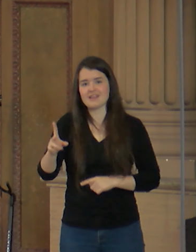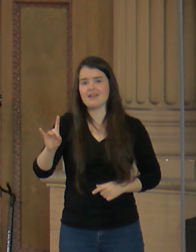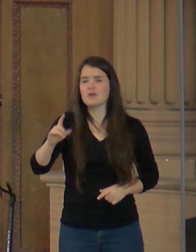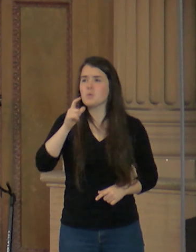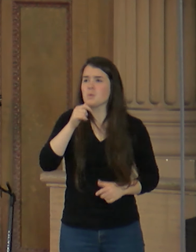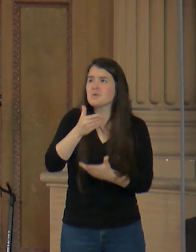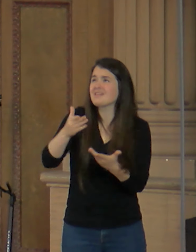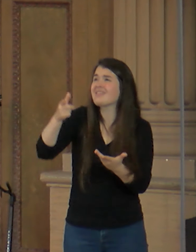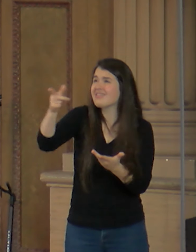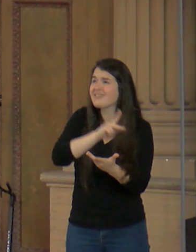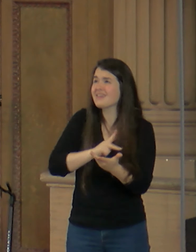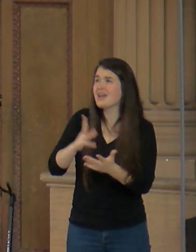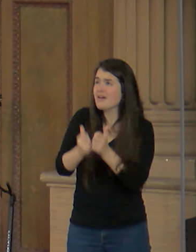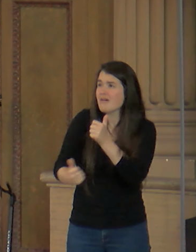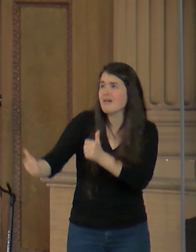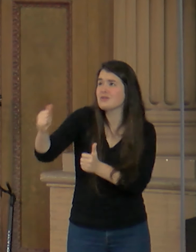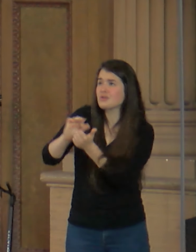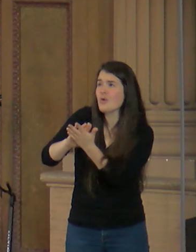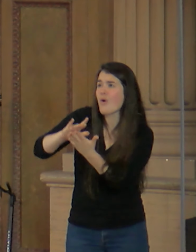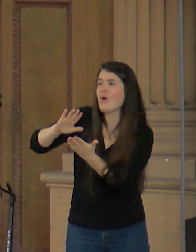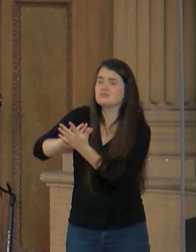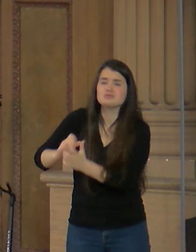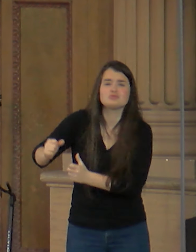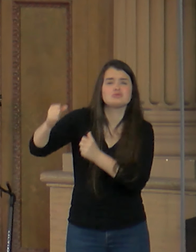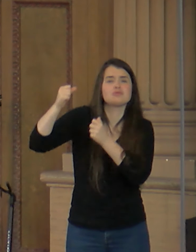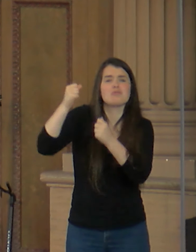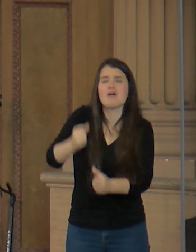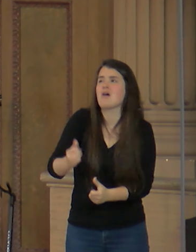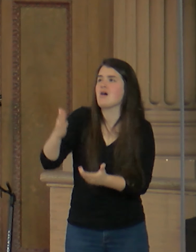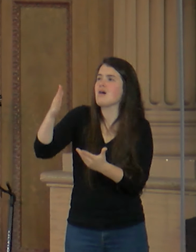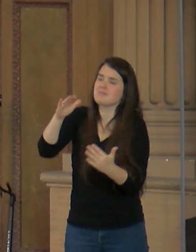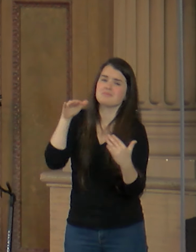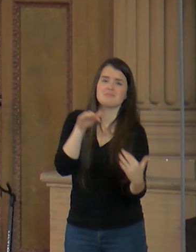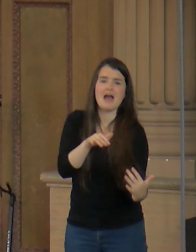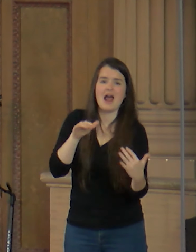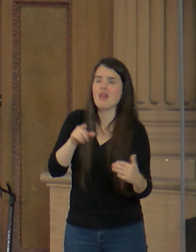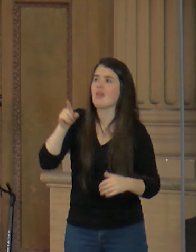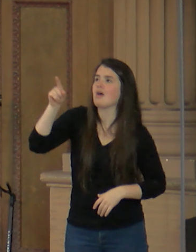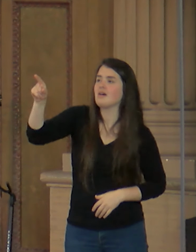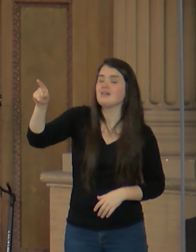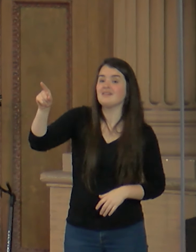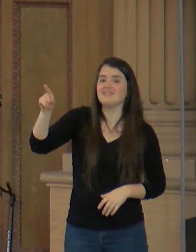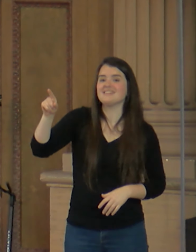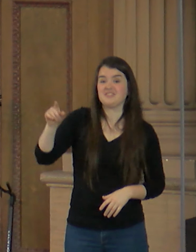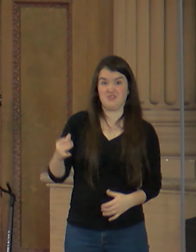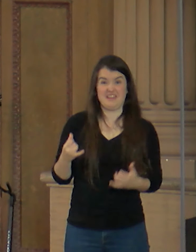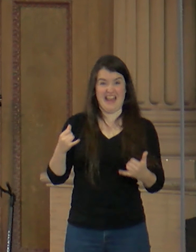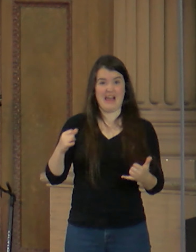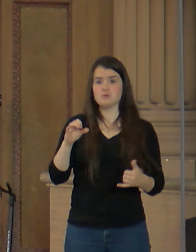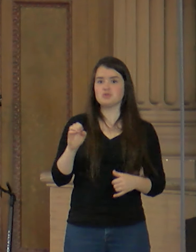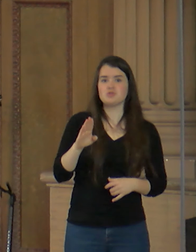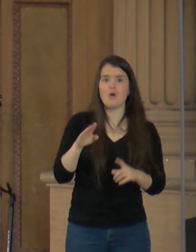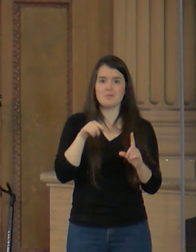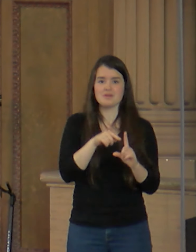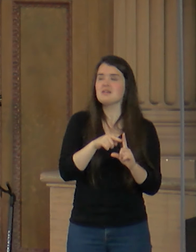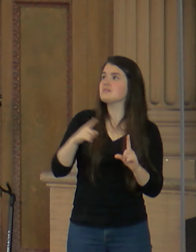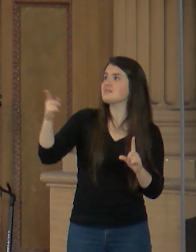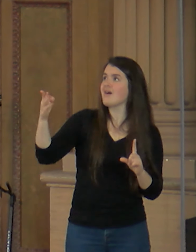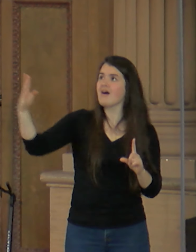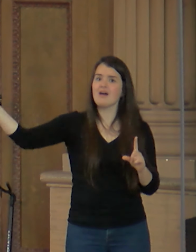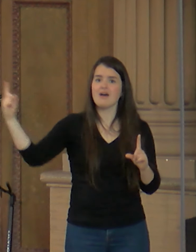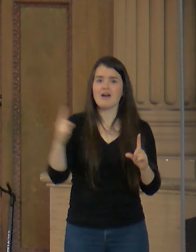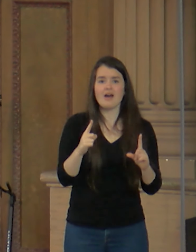the Lord, mighty in battle. And now Job comes and he stands before God, and God, instead of laying him out, instead of blistering him, instead of bullying him like Job said he would,